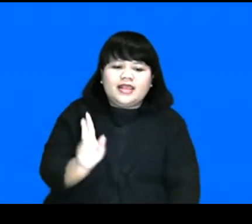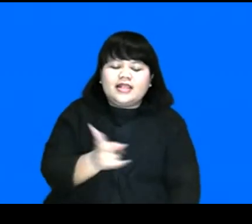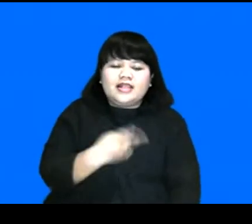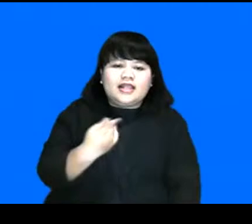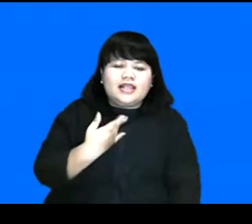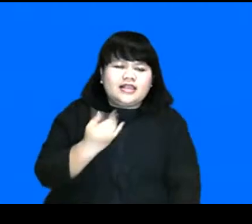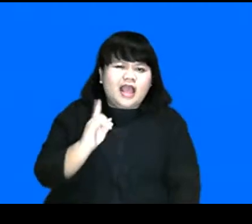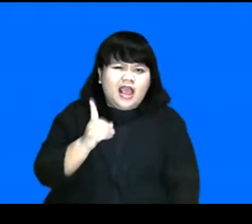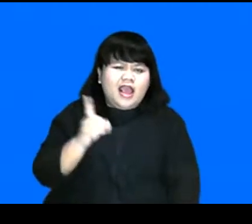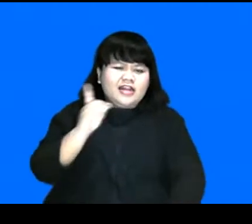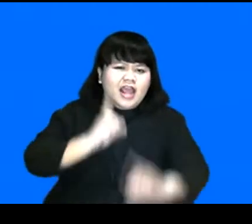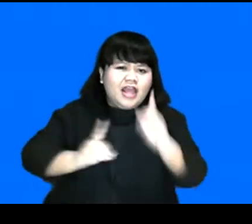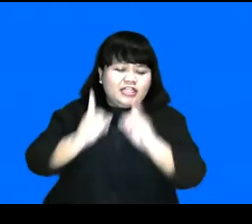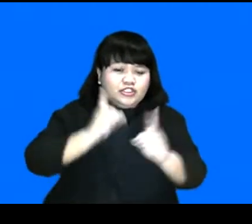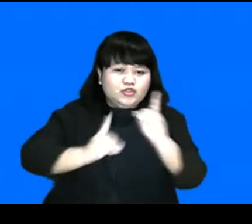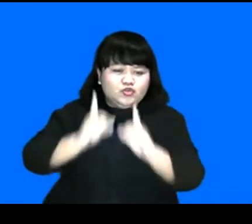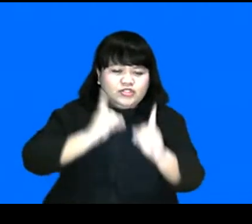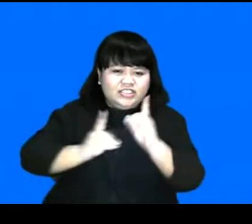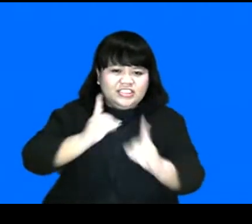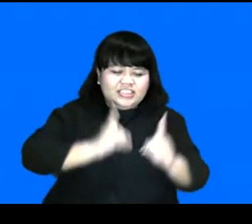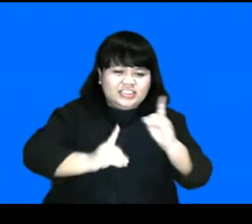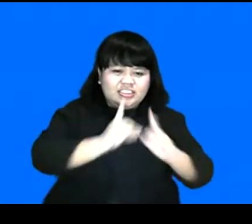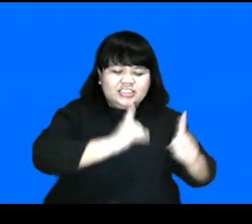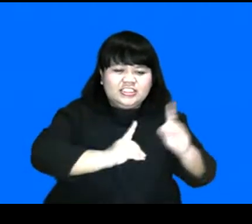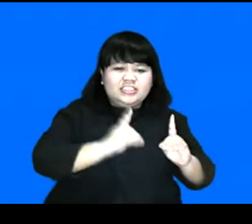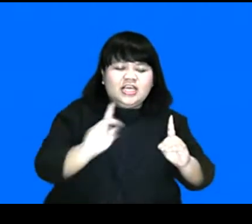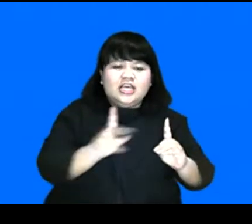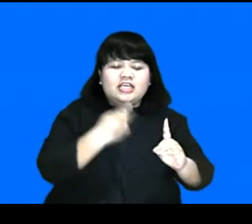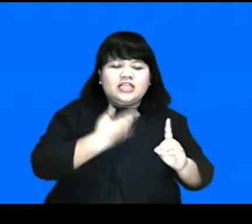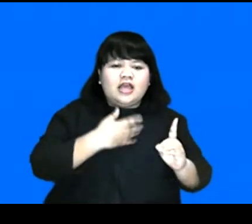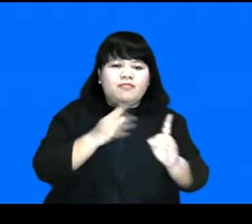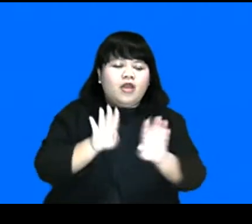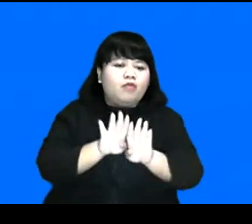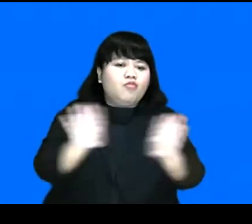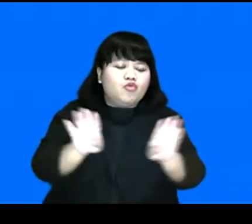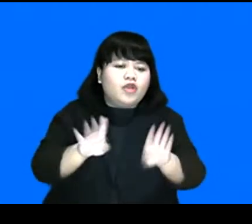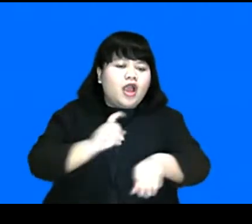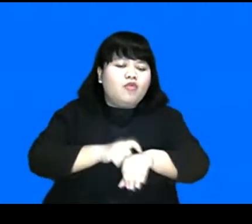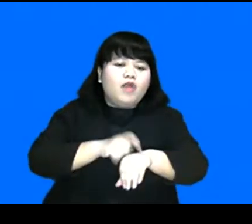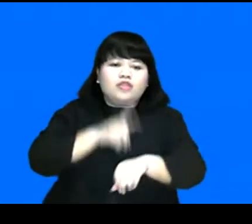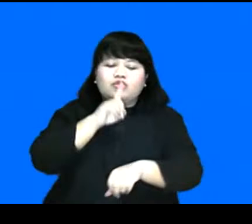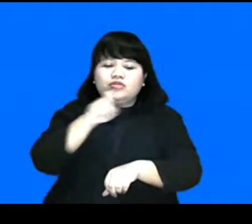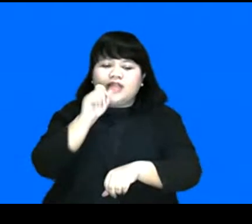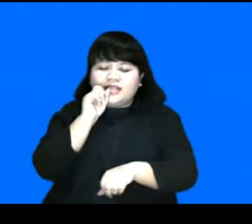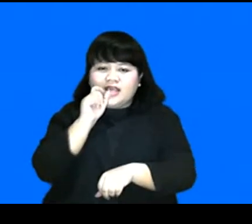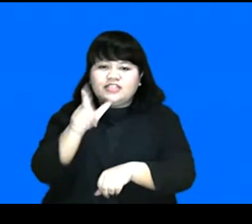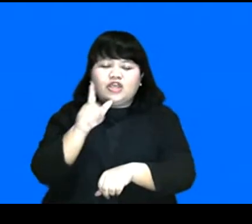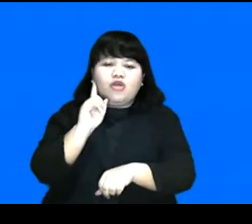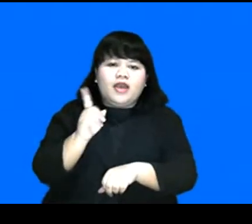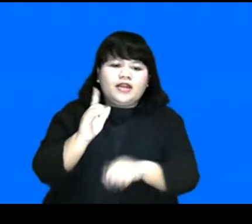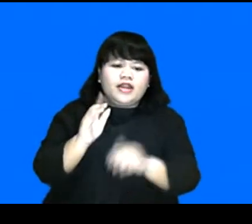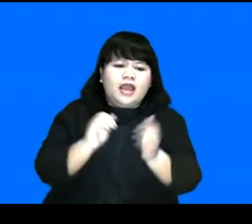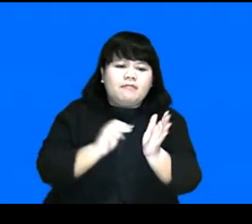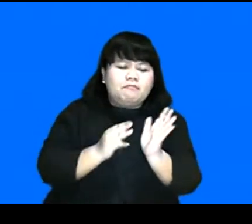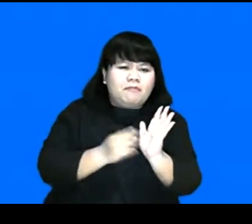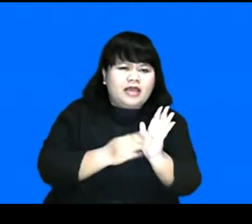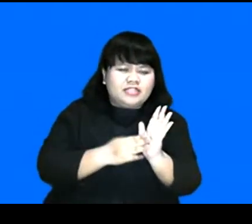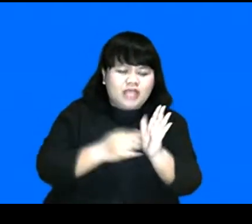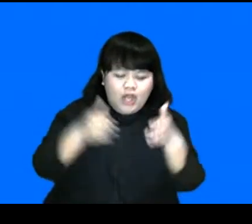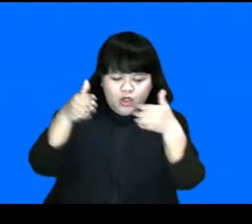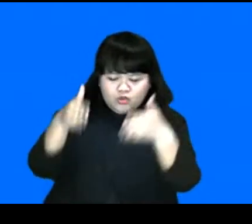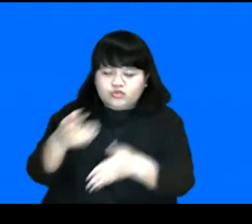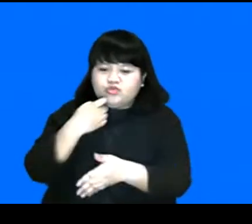take questions. So those of you who have questions to a specific issues on the presentation, please note it down,